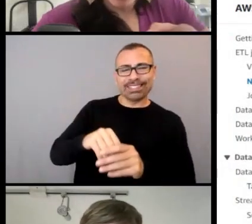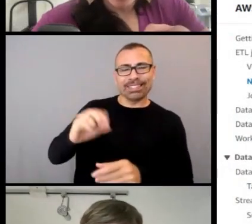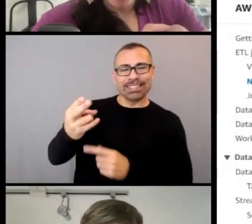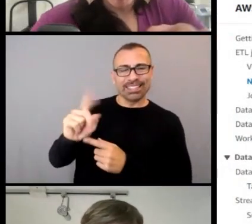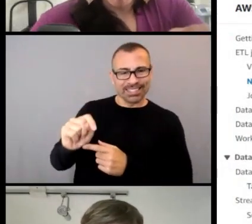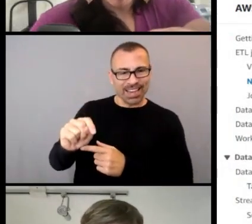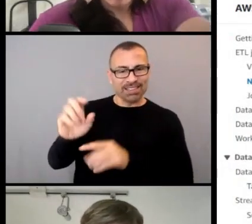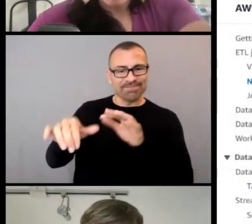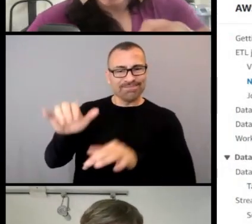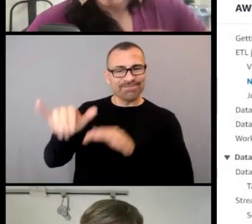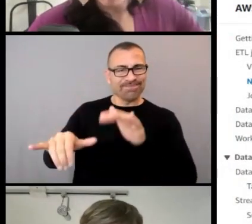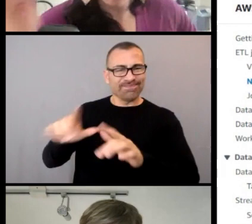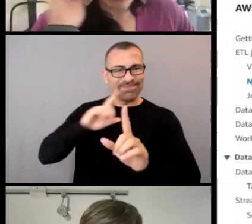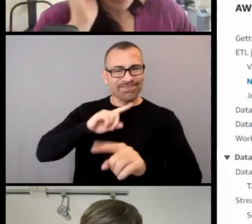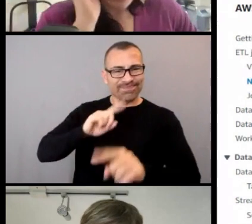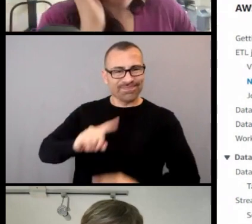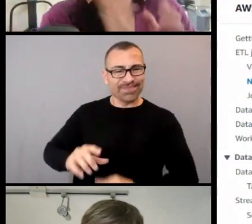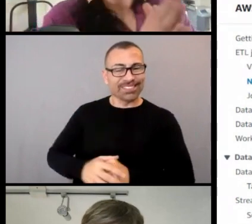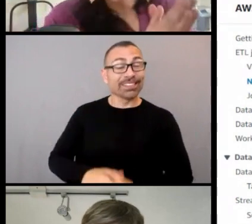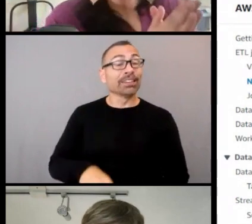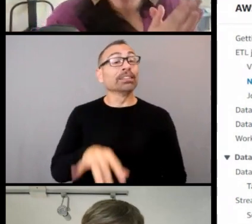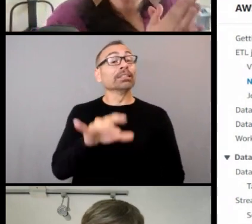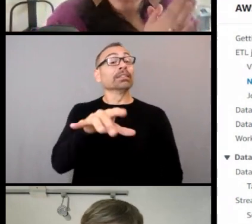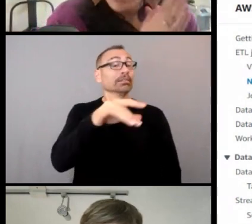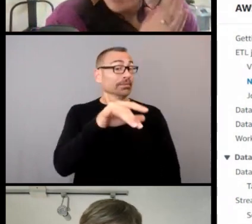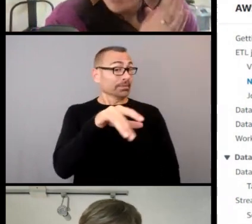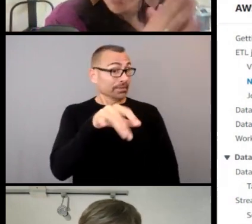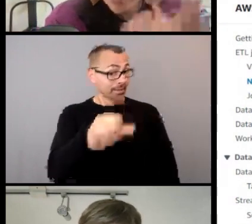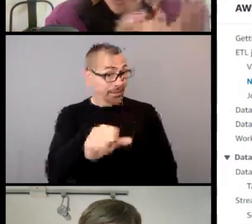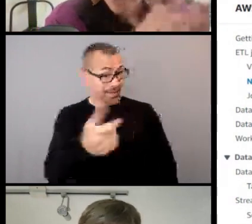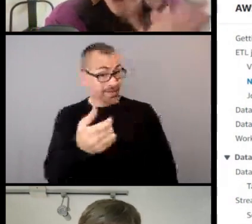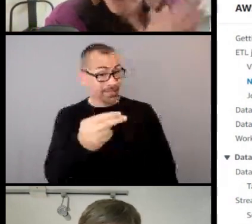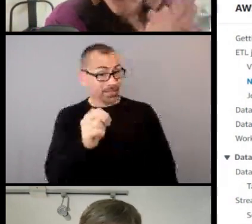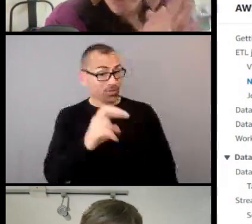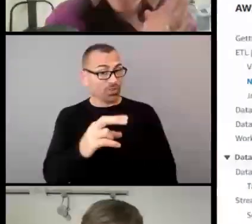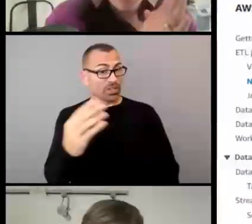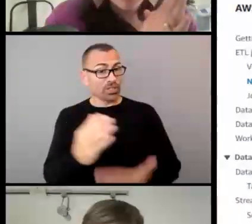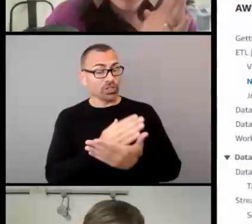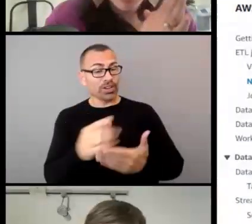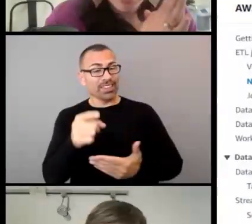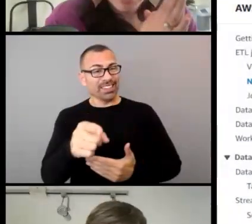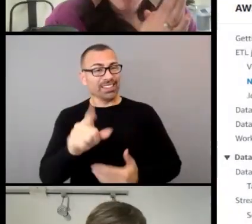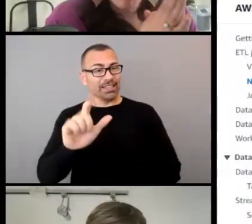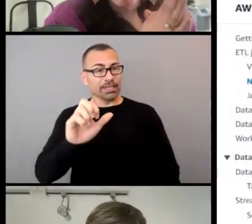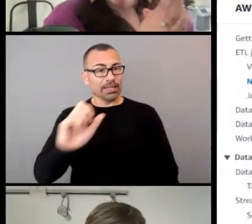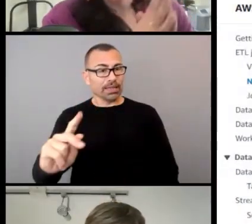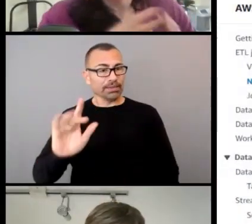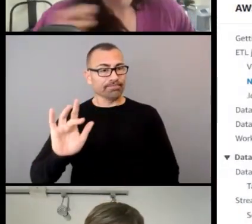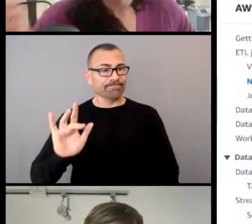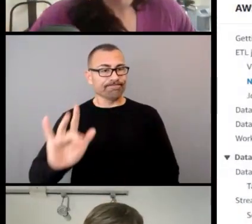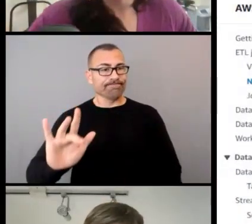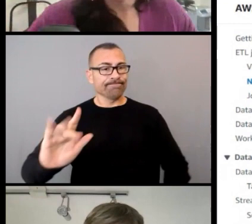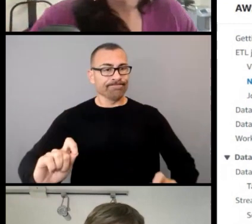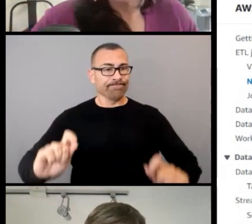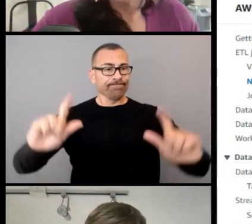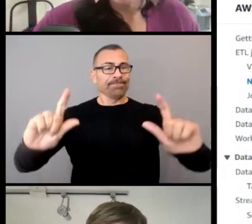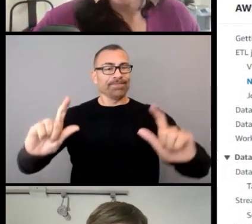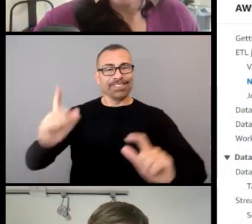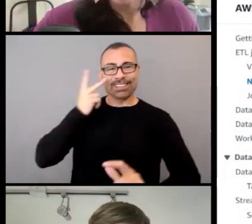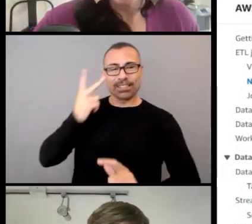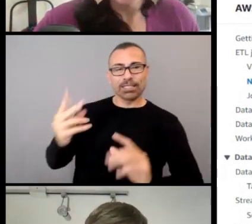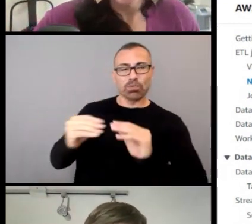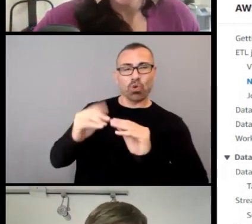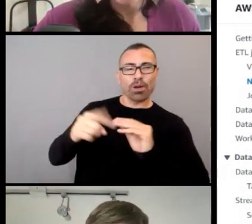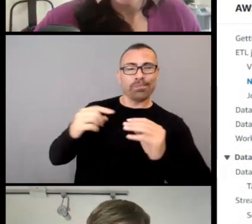chat. And so there's this link here that Henry dropped where you can go and check out more about the launch